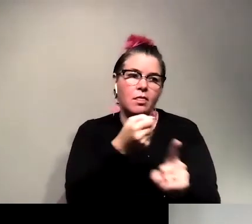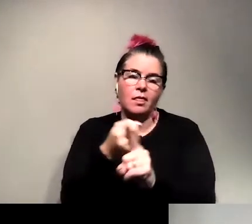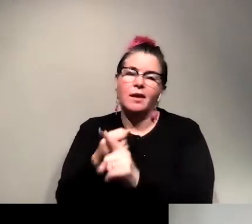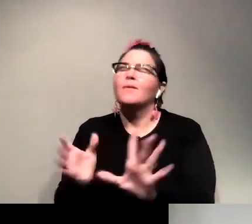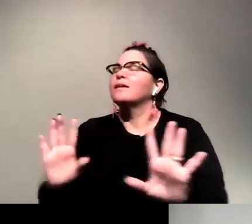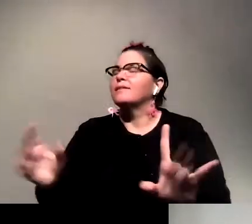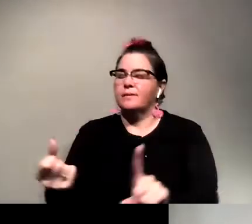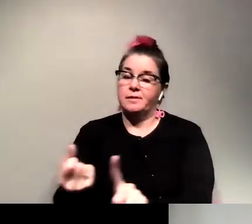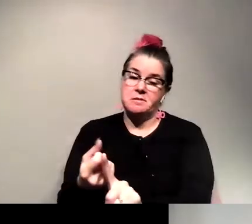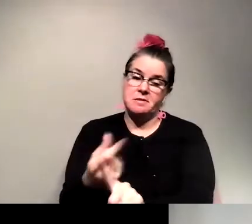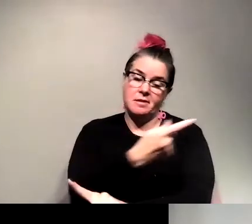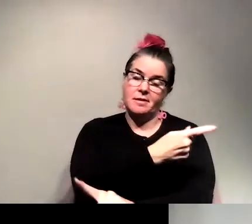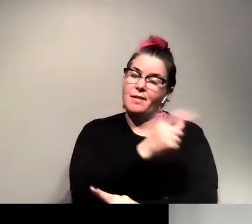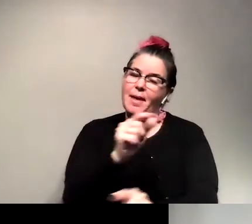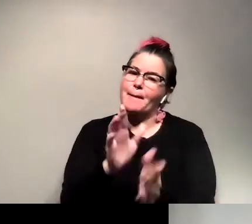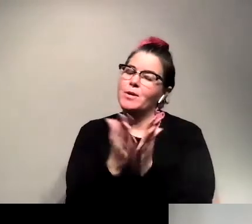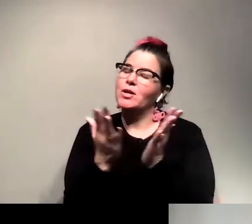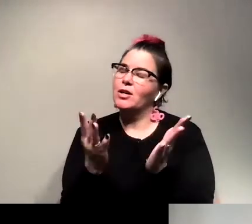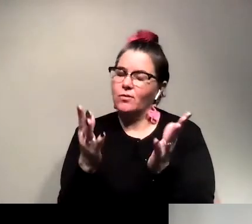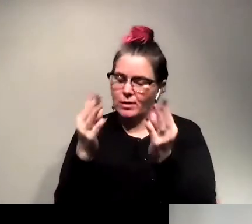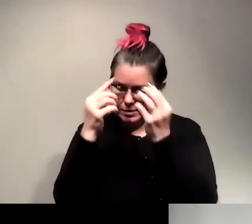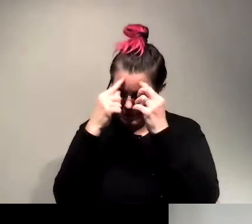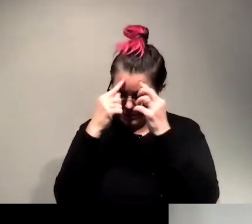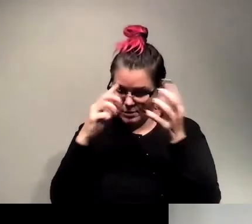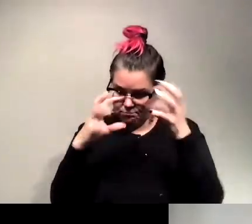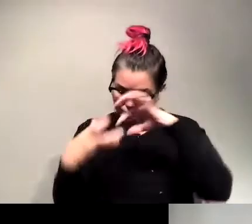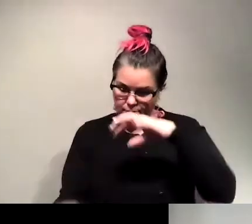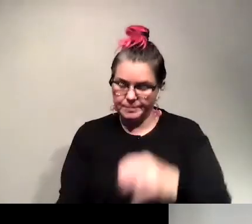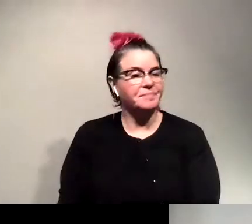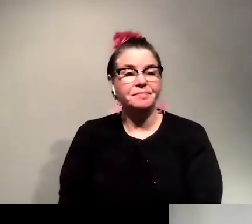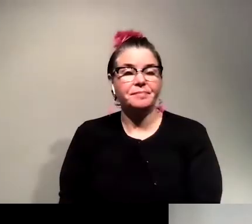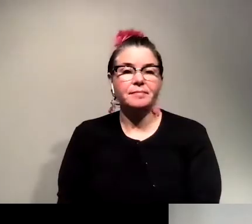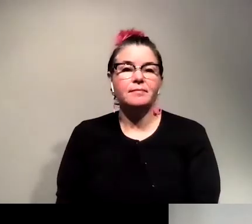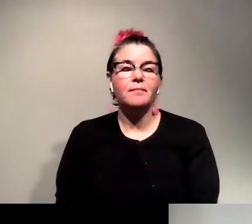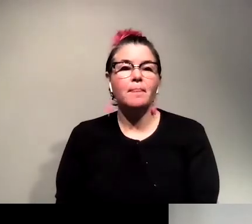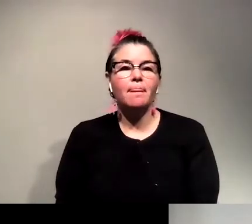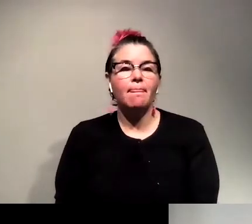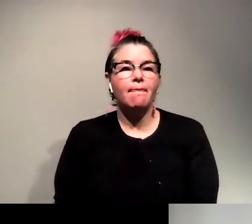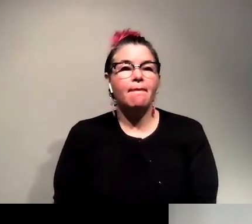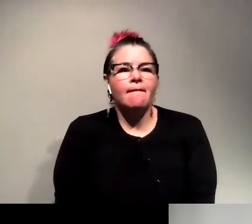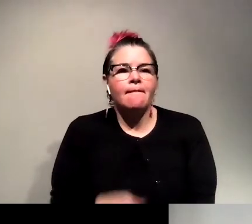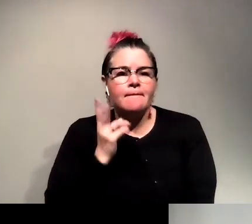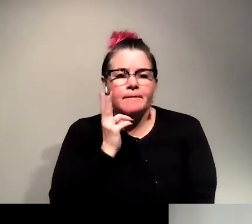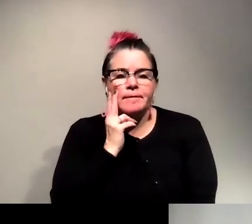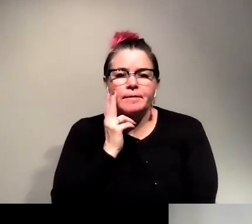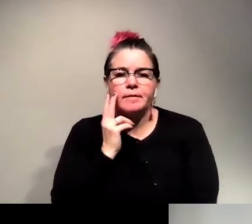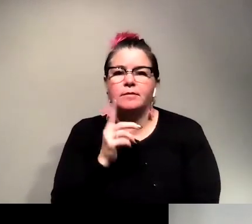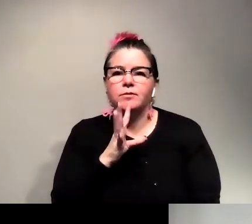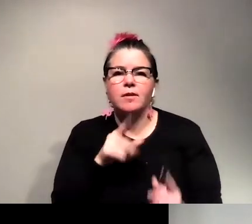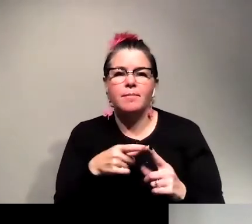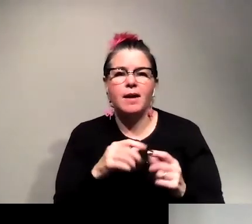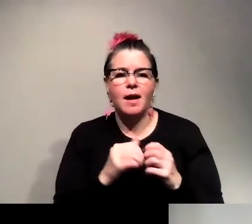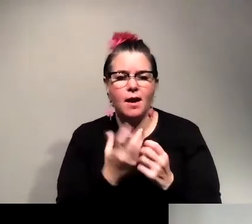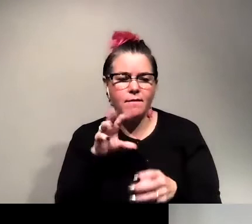let me change the subject because that book really messed me up. Cool. So let's see. We talked about how you got